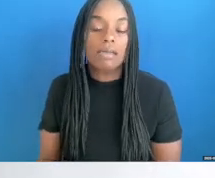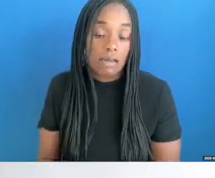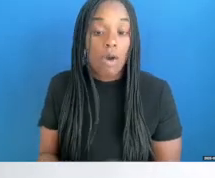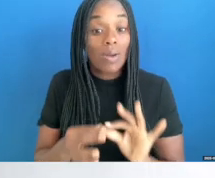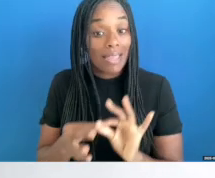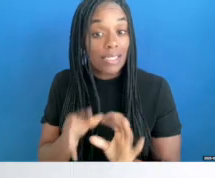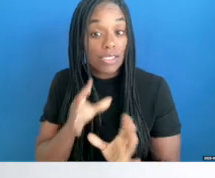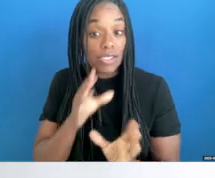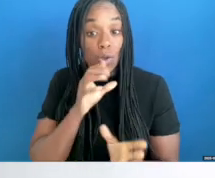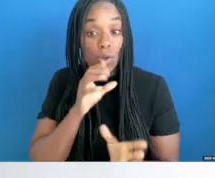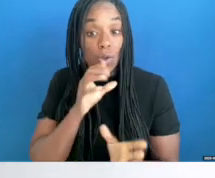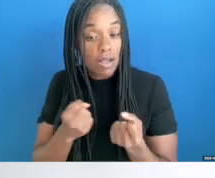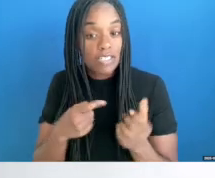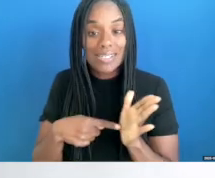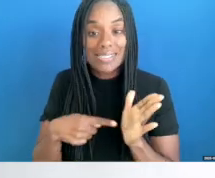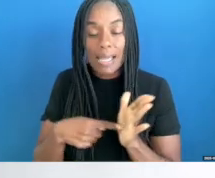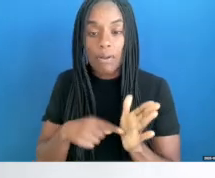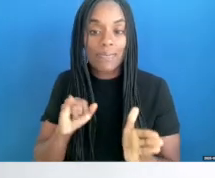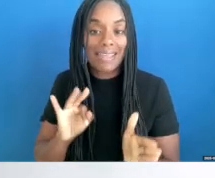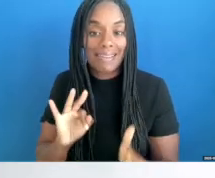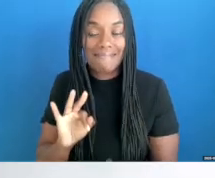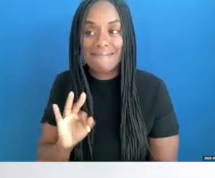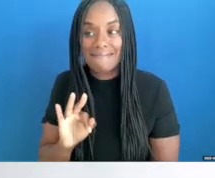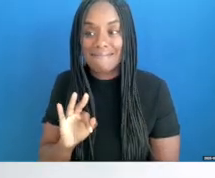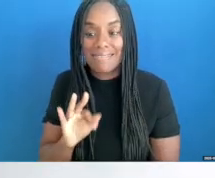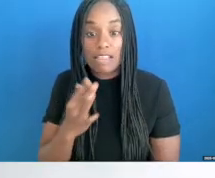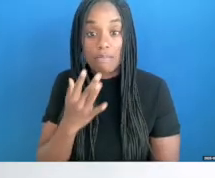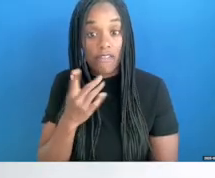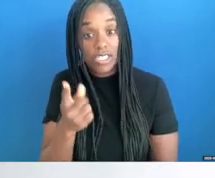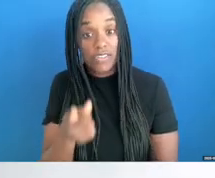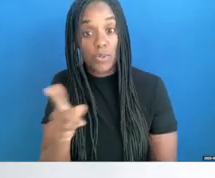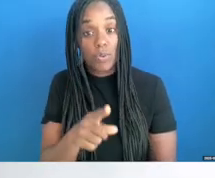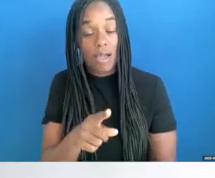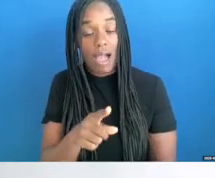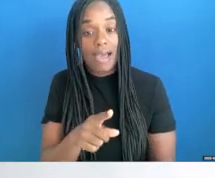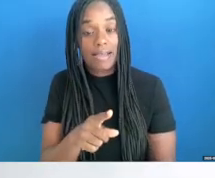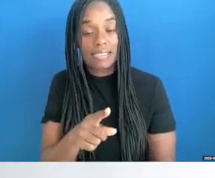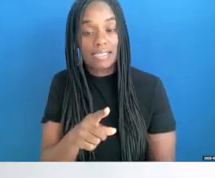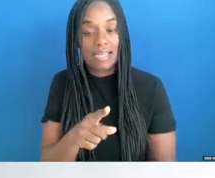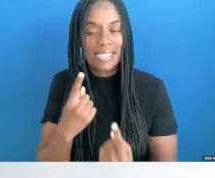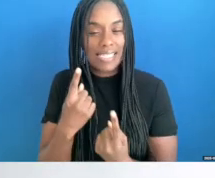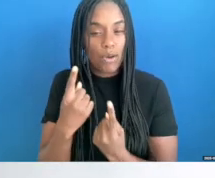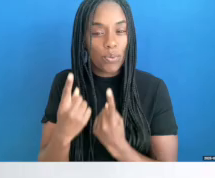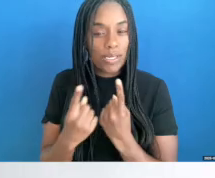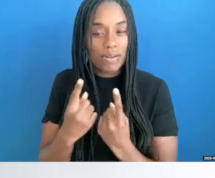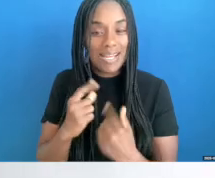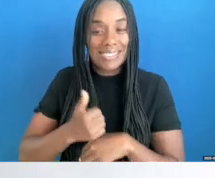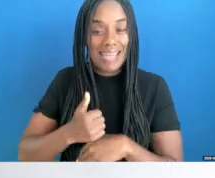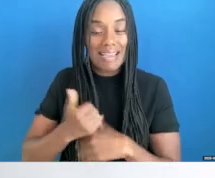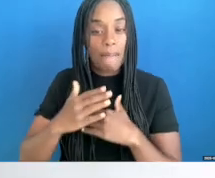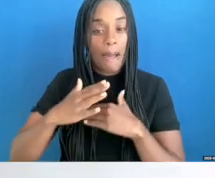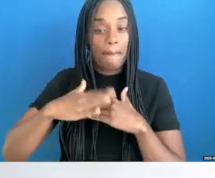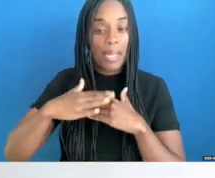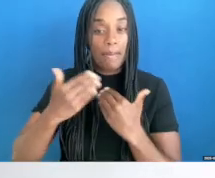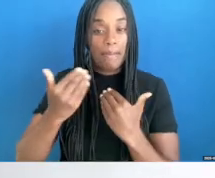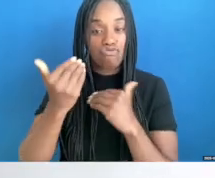for example, if the preference from you all is that we really consider setting a different minimum threshold,